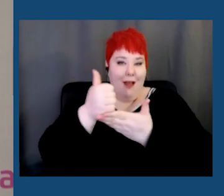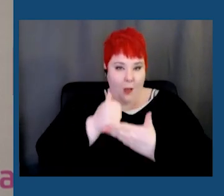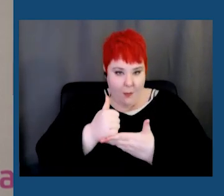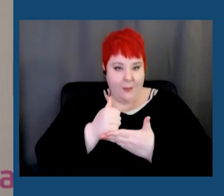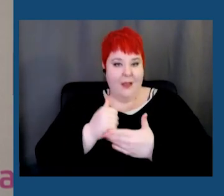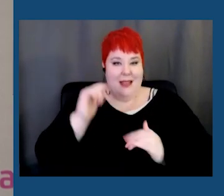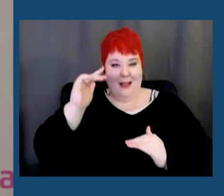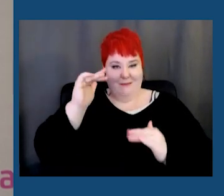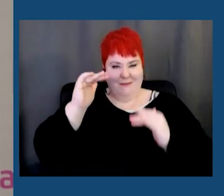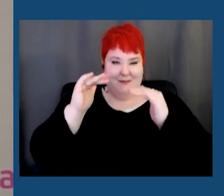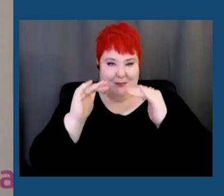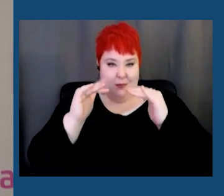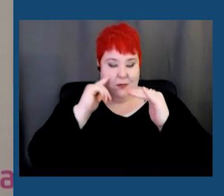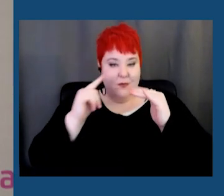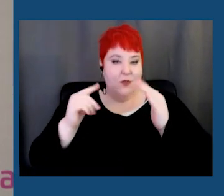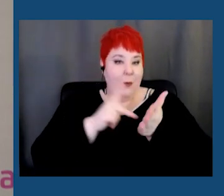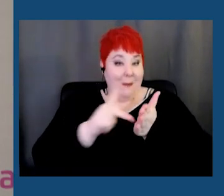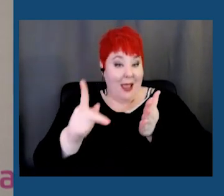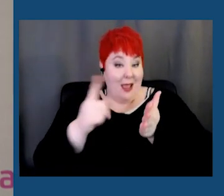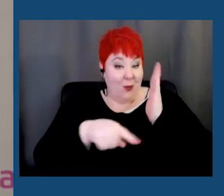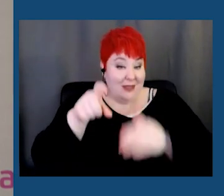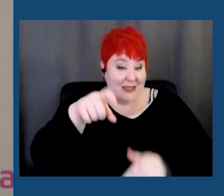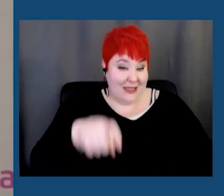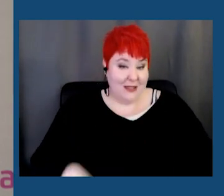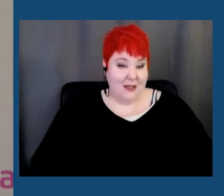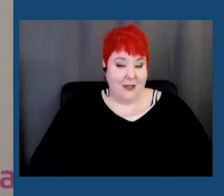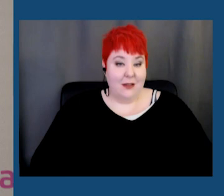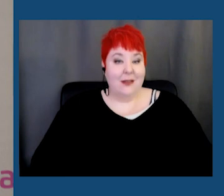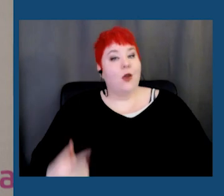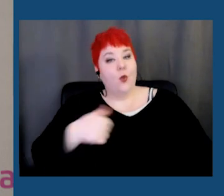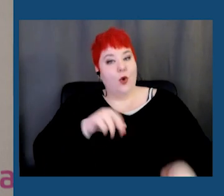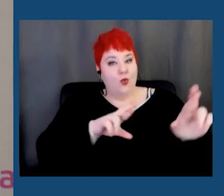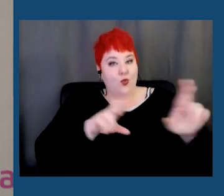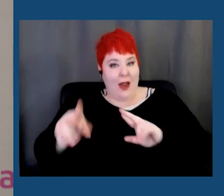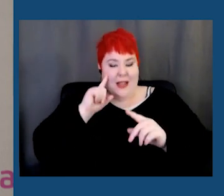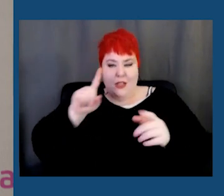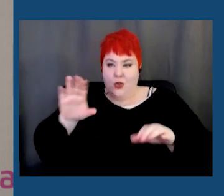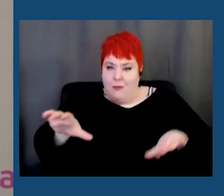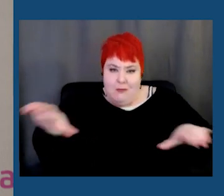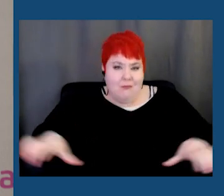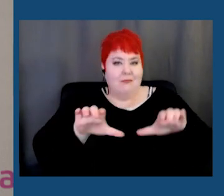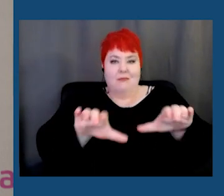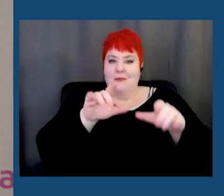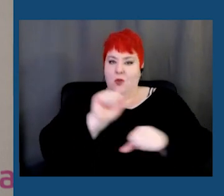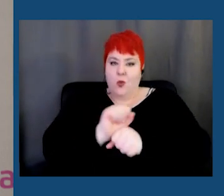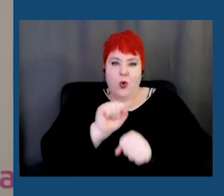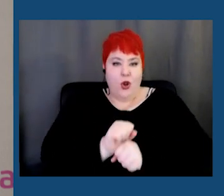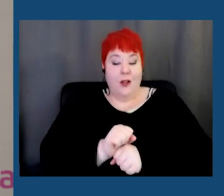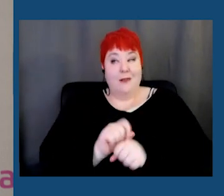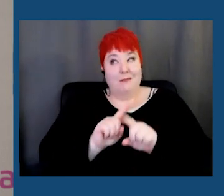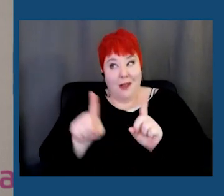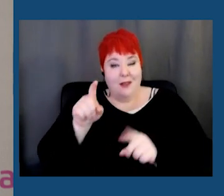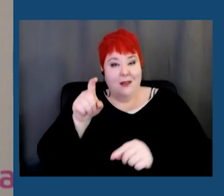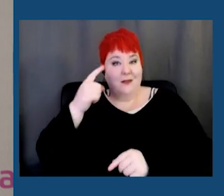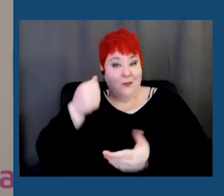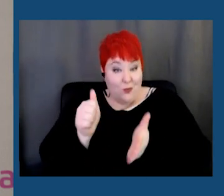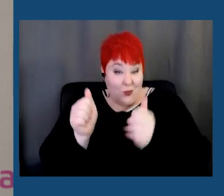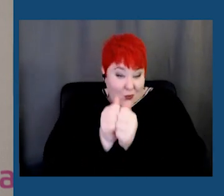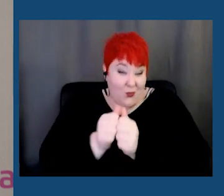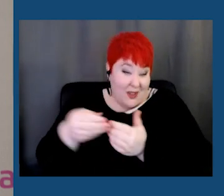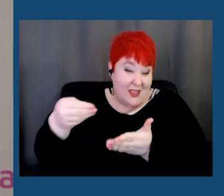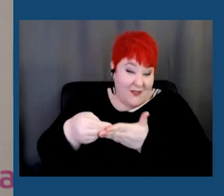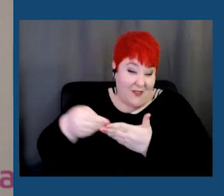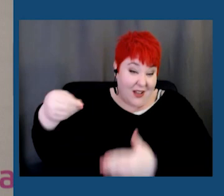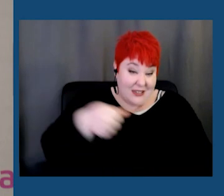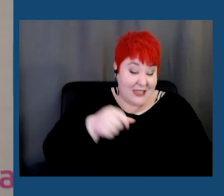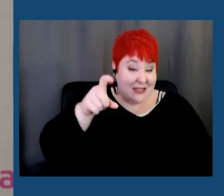Abortion clinics are ready to do transformative work with funding. In my first year at our affiliate, we received a grant to support